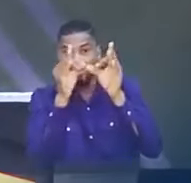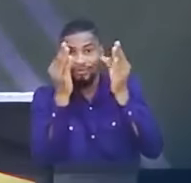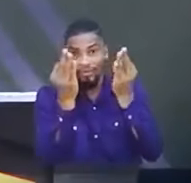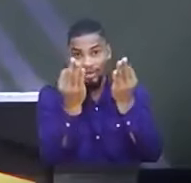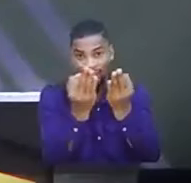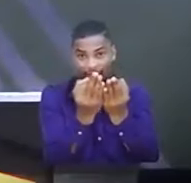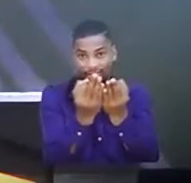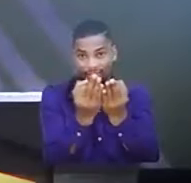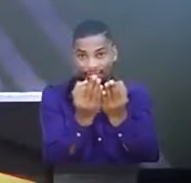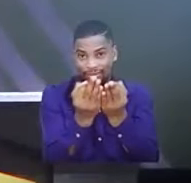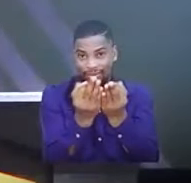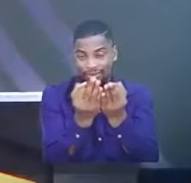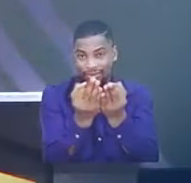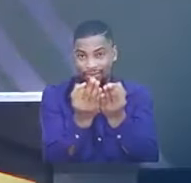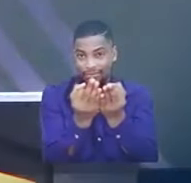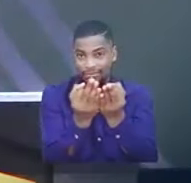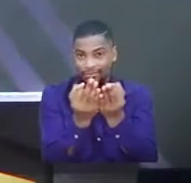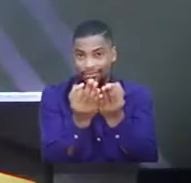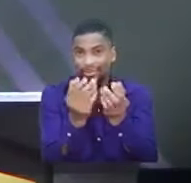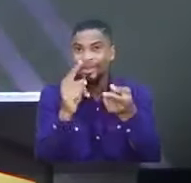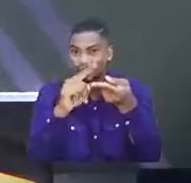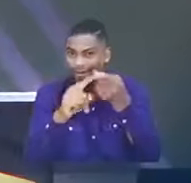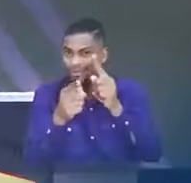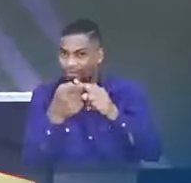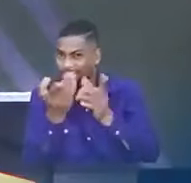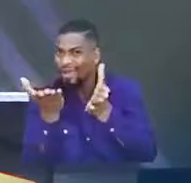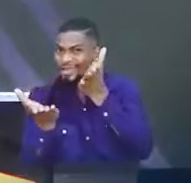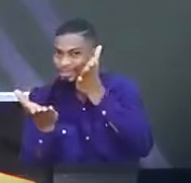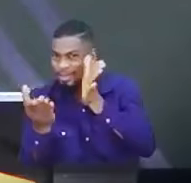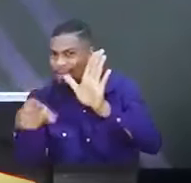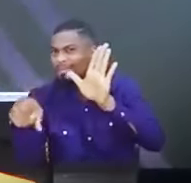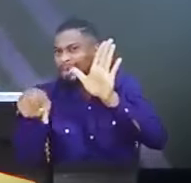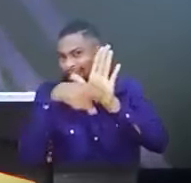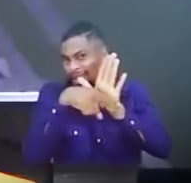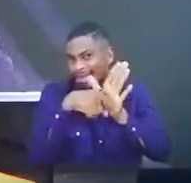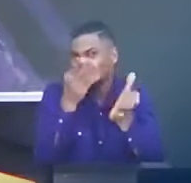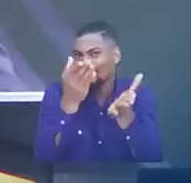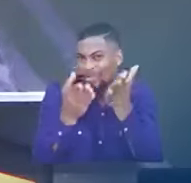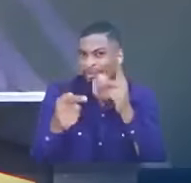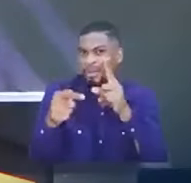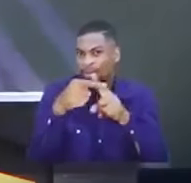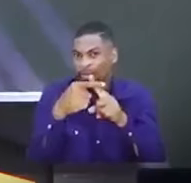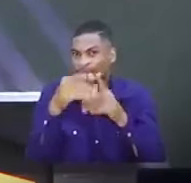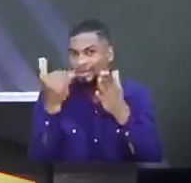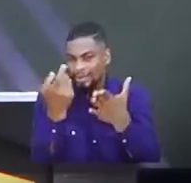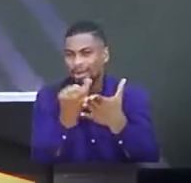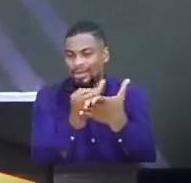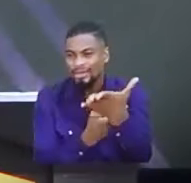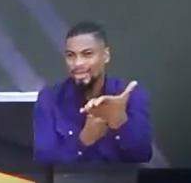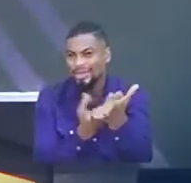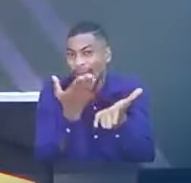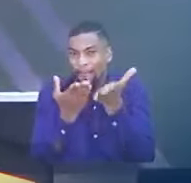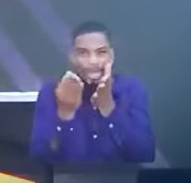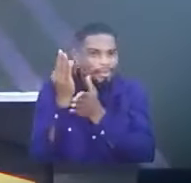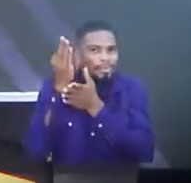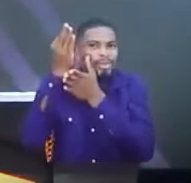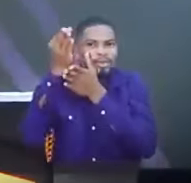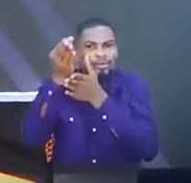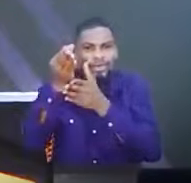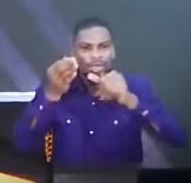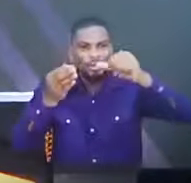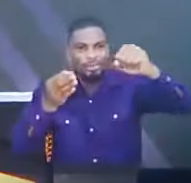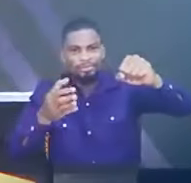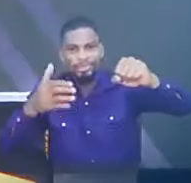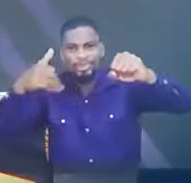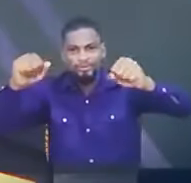of friends, because in the coming years, we will need to hold each other's hands as we possess